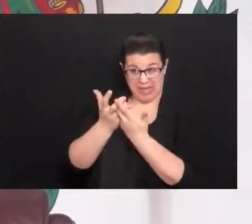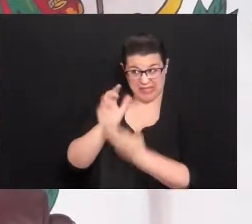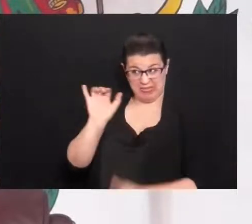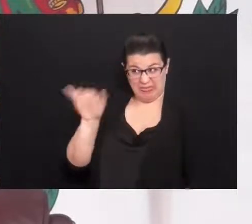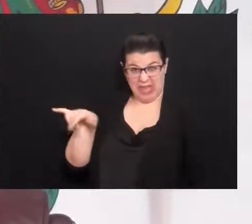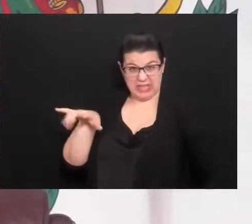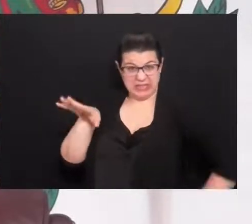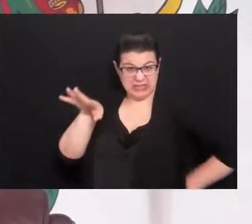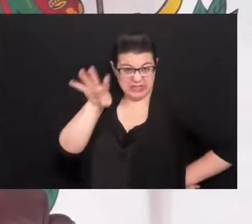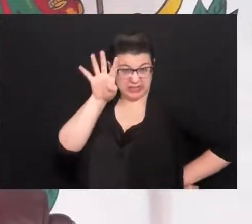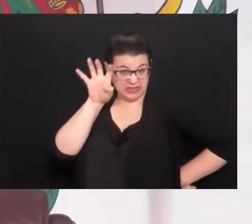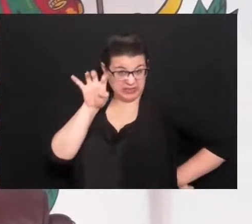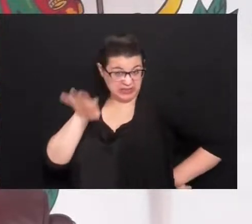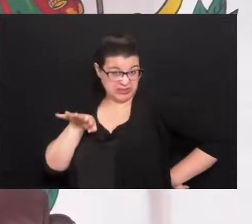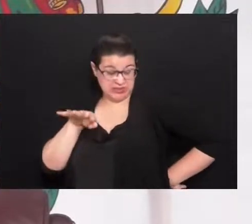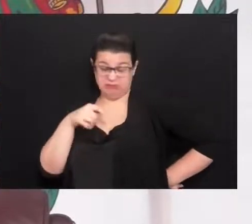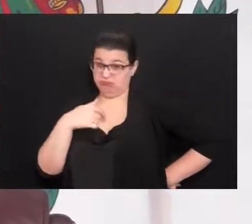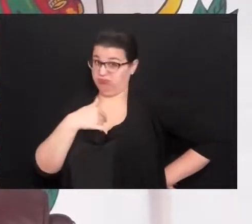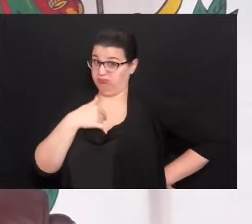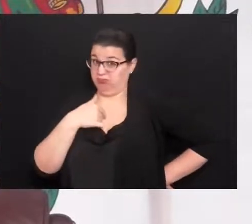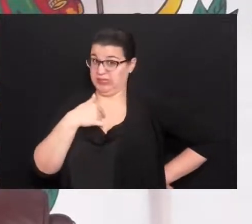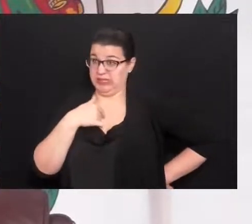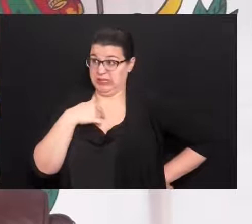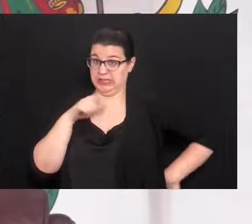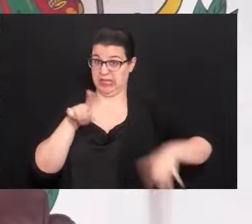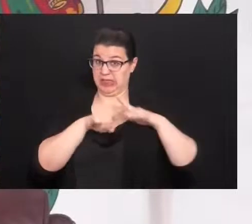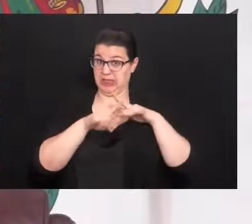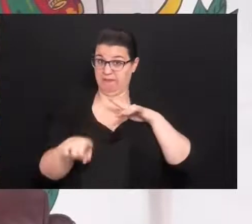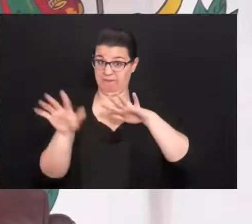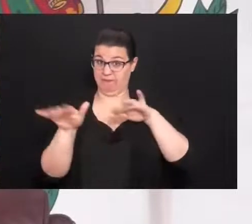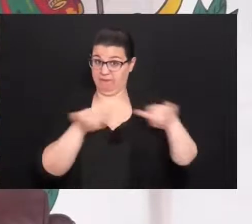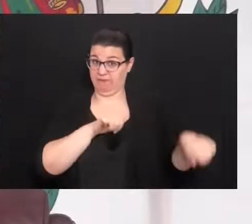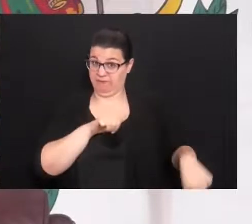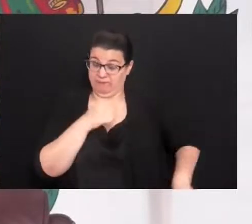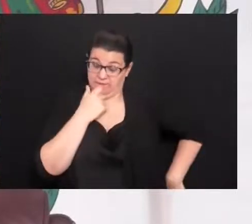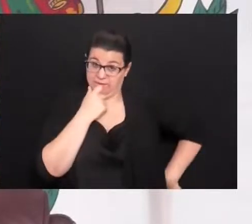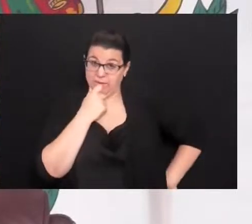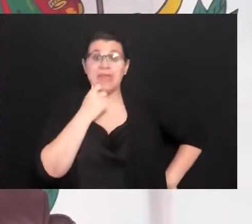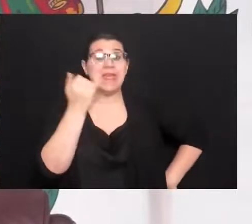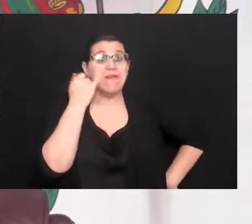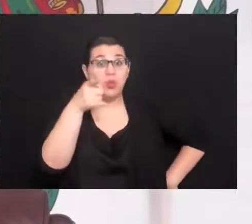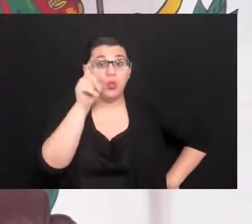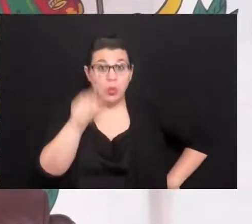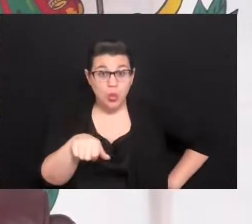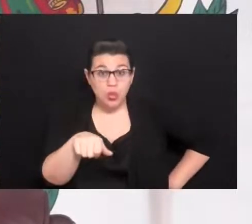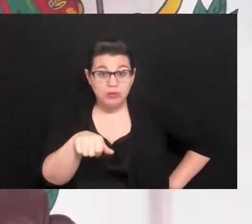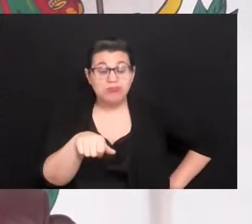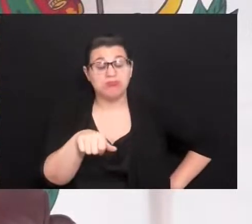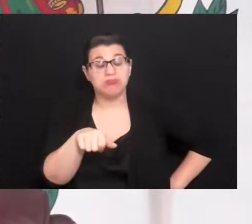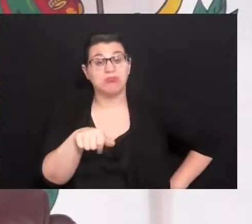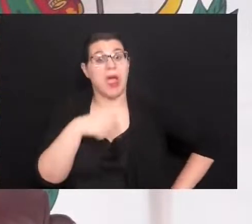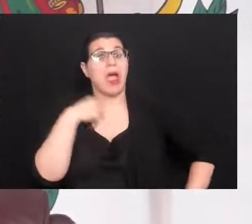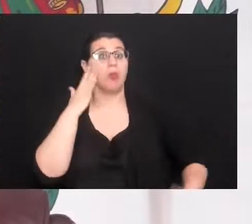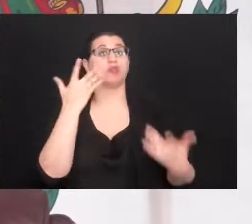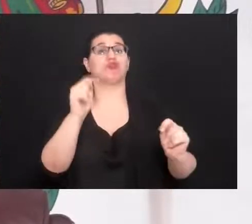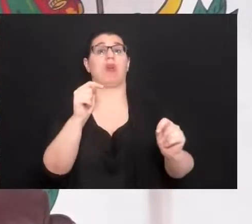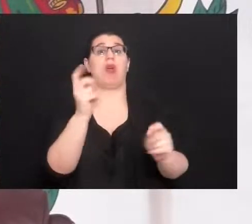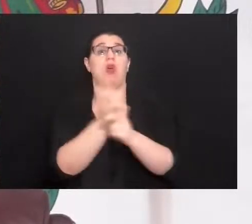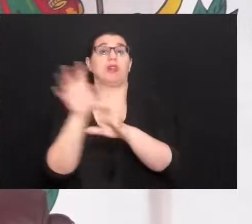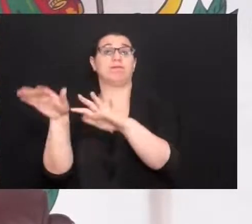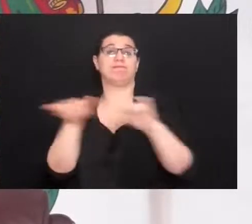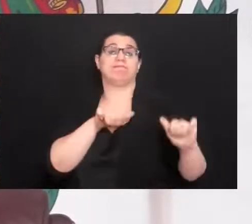I'd really want to leave. And if there is a way to leave, I'd really try hard to leave.